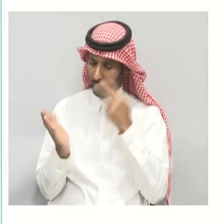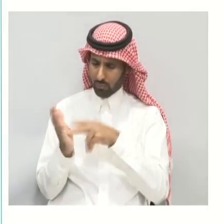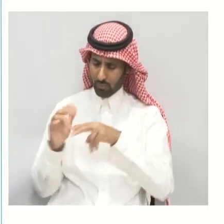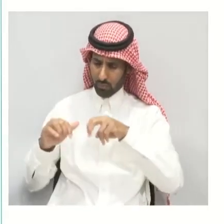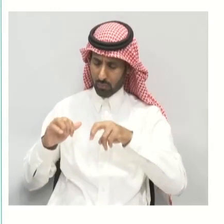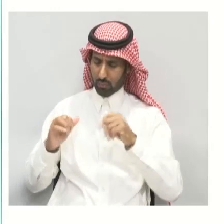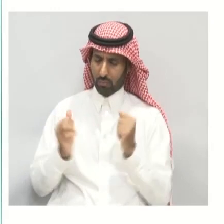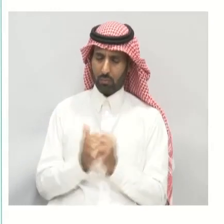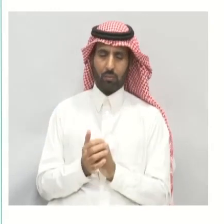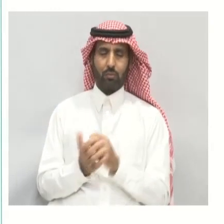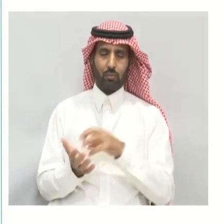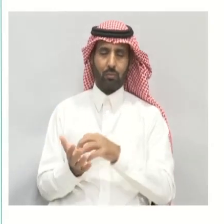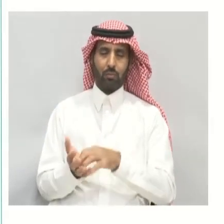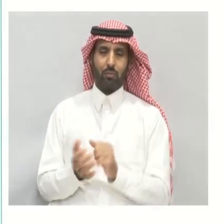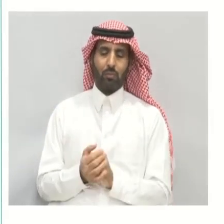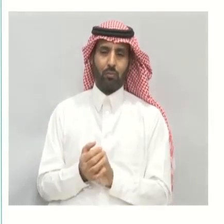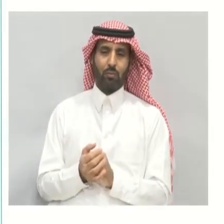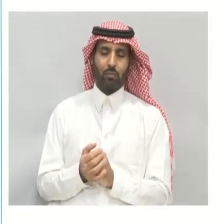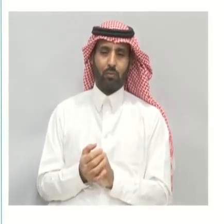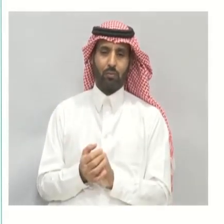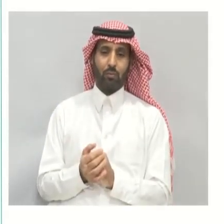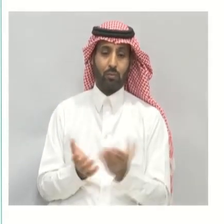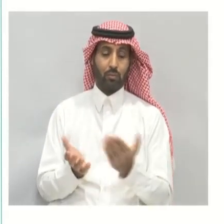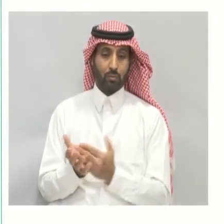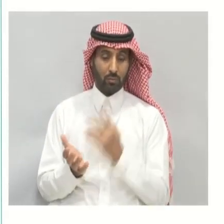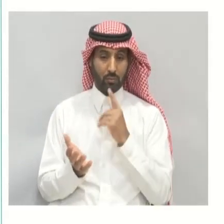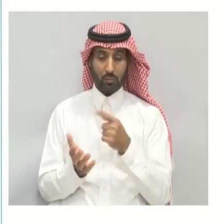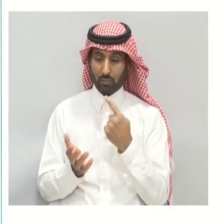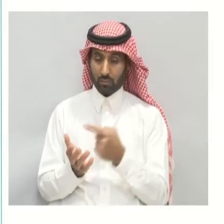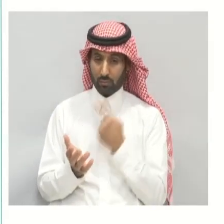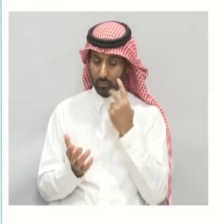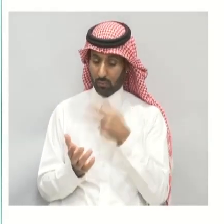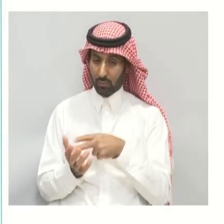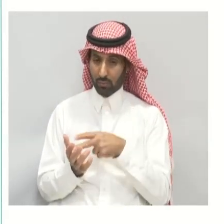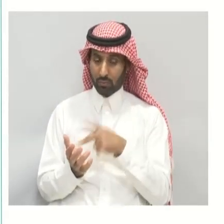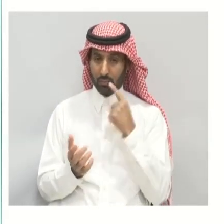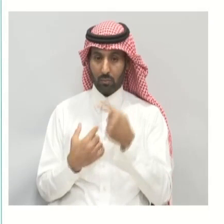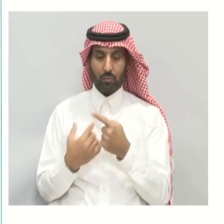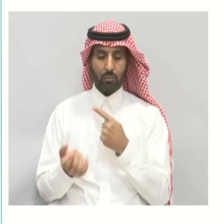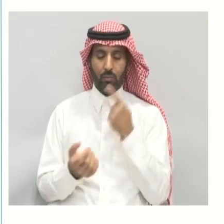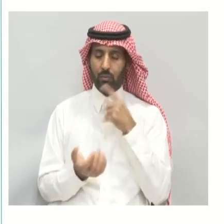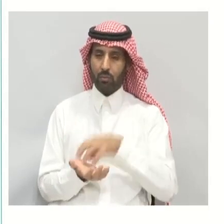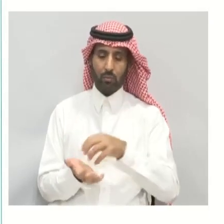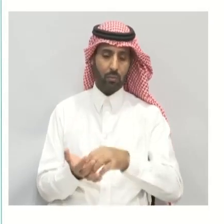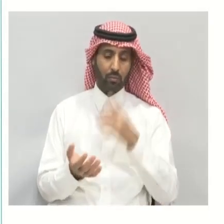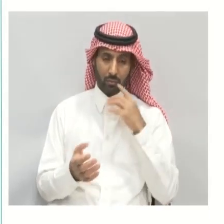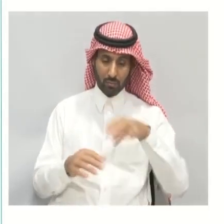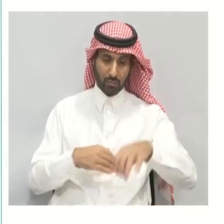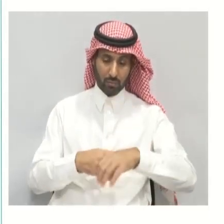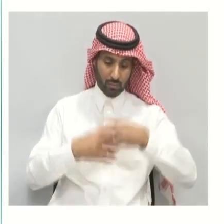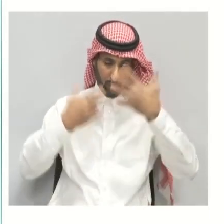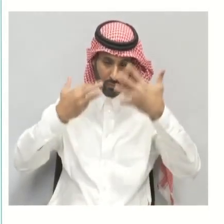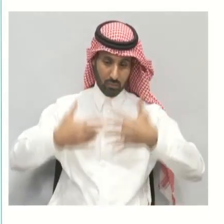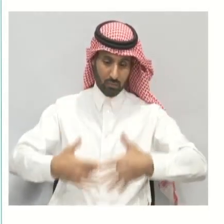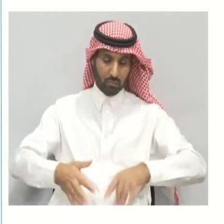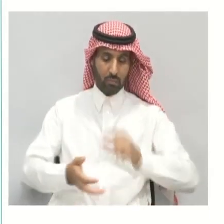to look for the answer. So here we have, here we have talked about the place near the falls. And